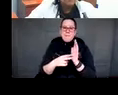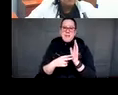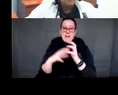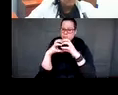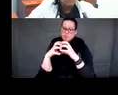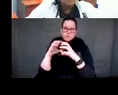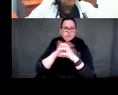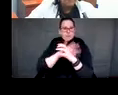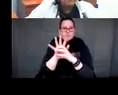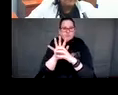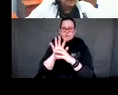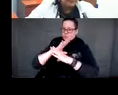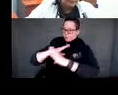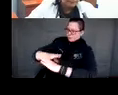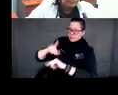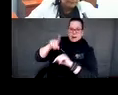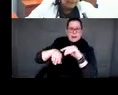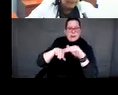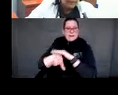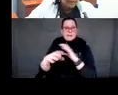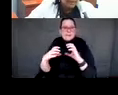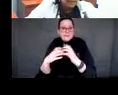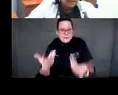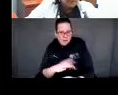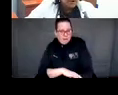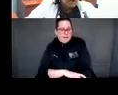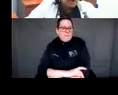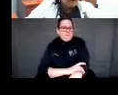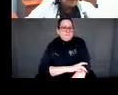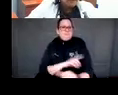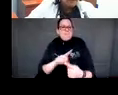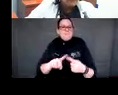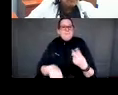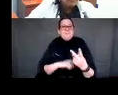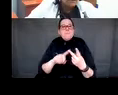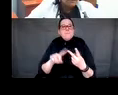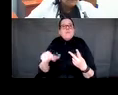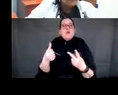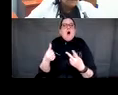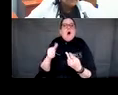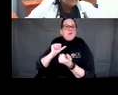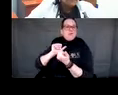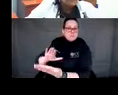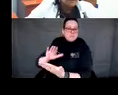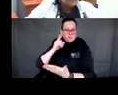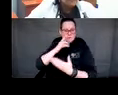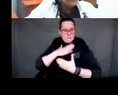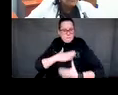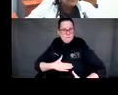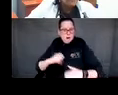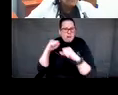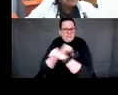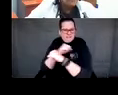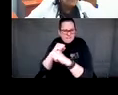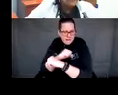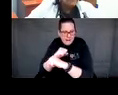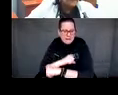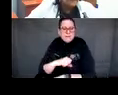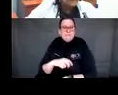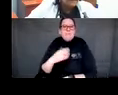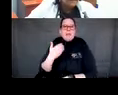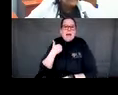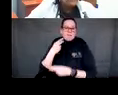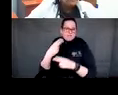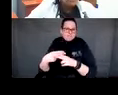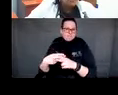it can no longer infect the cell. The other part of the immune response that you try to stimulate with a